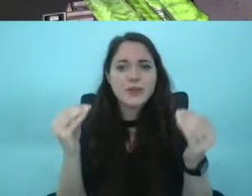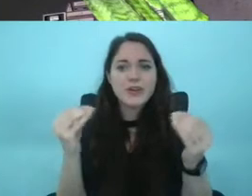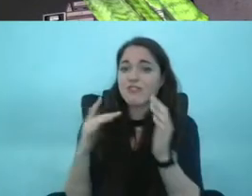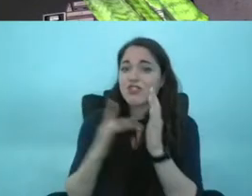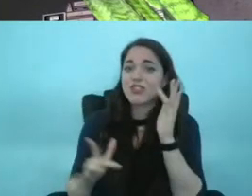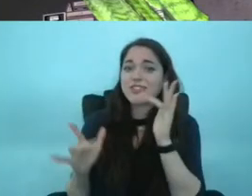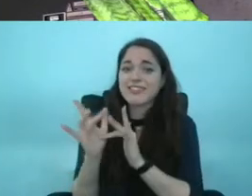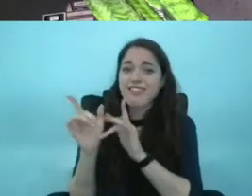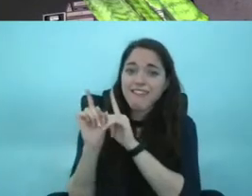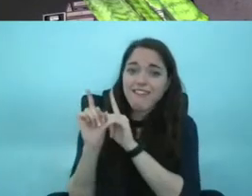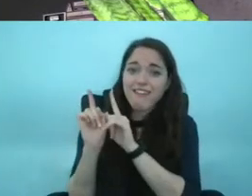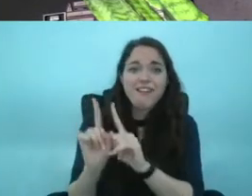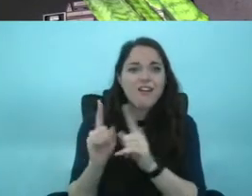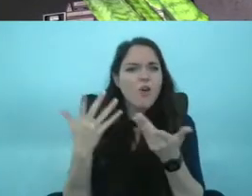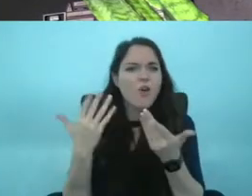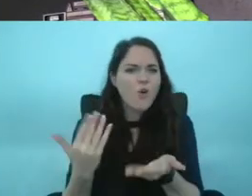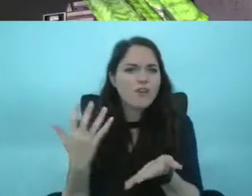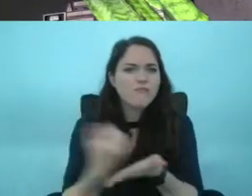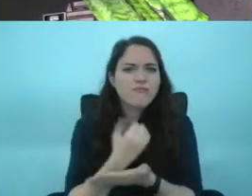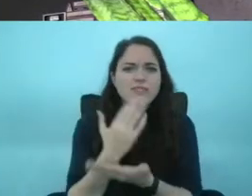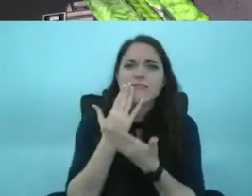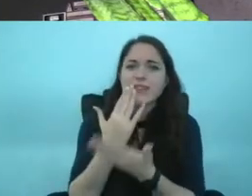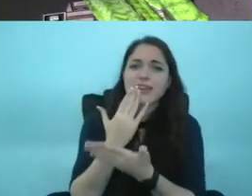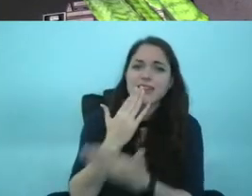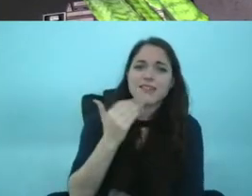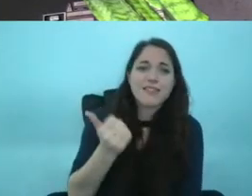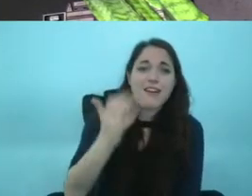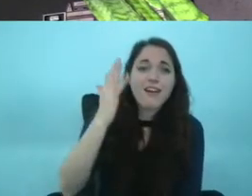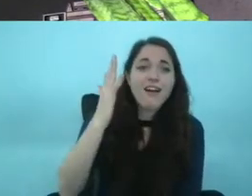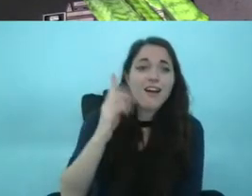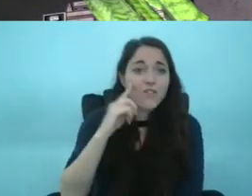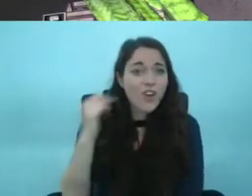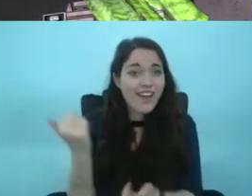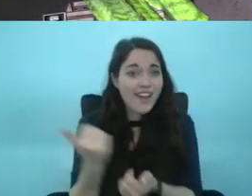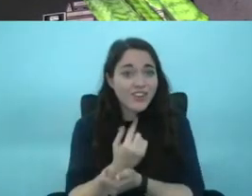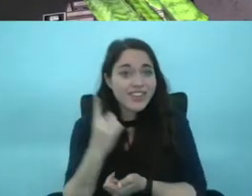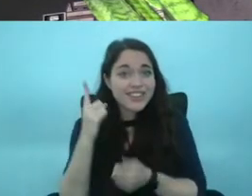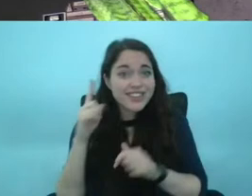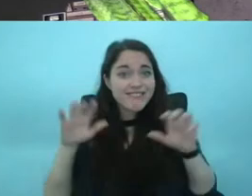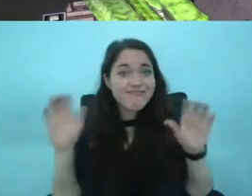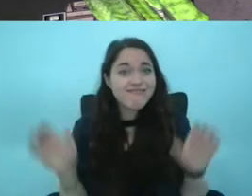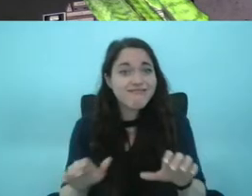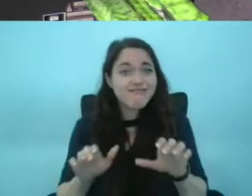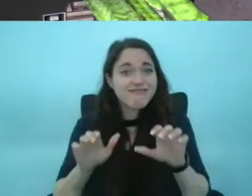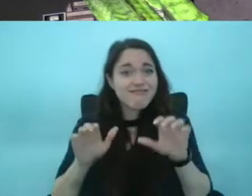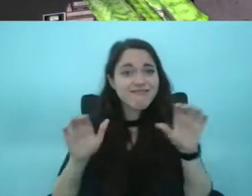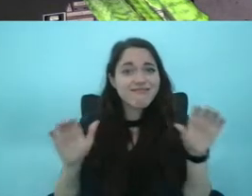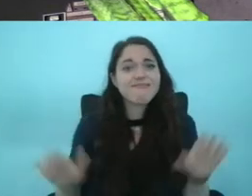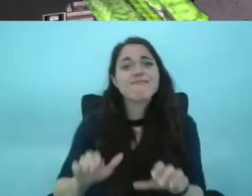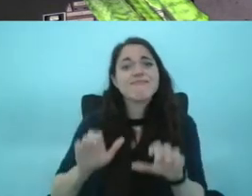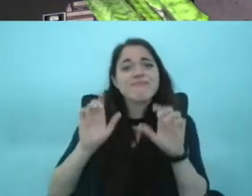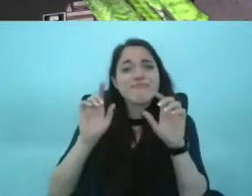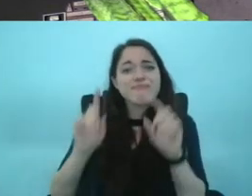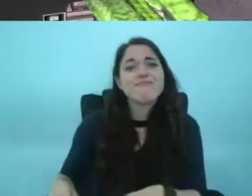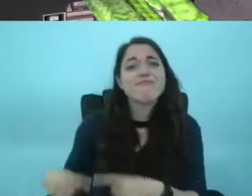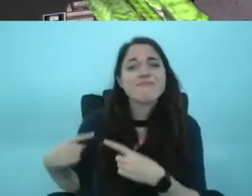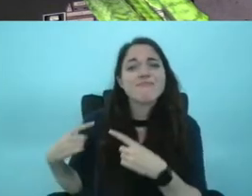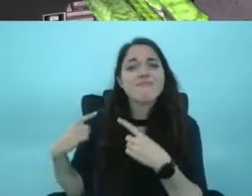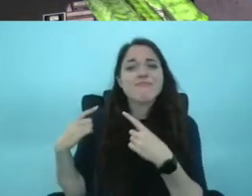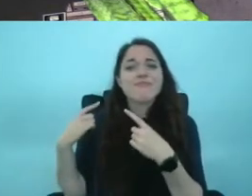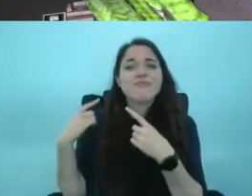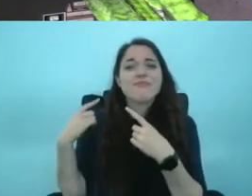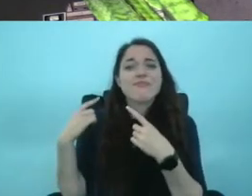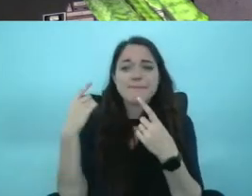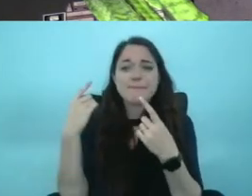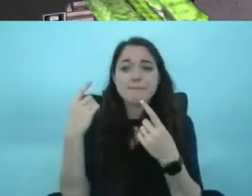side, you can thank Jehovah for the things that God has done,